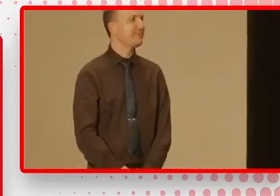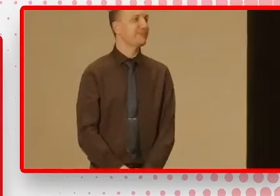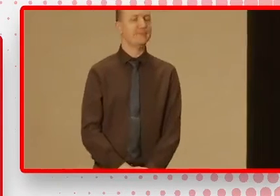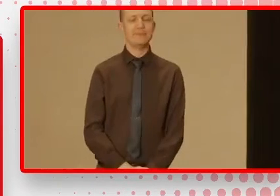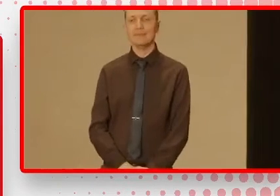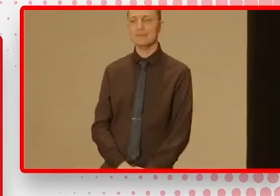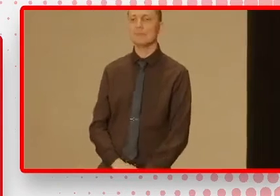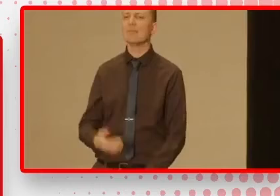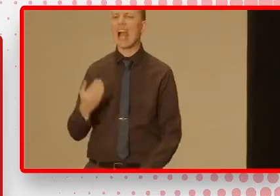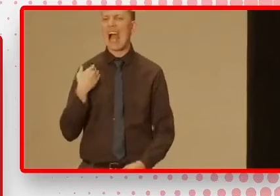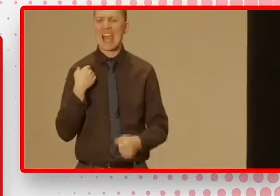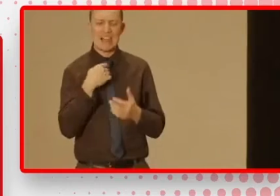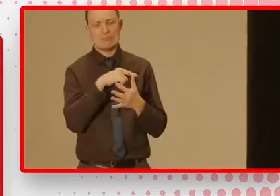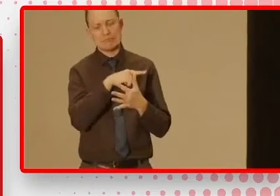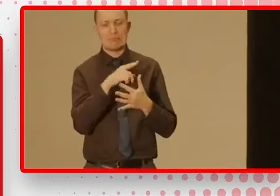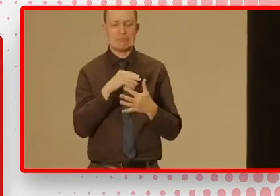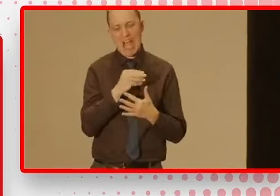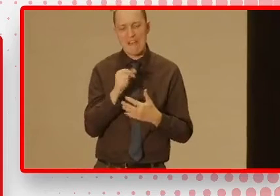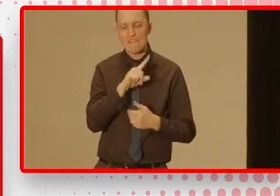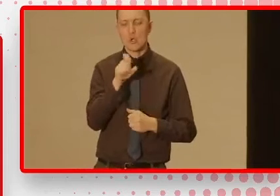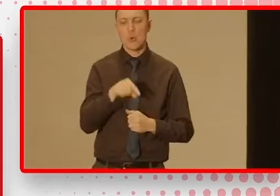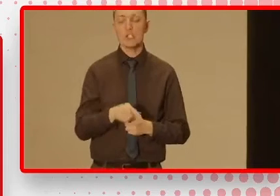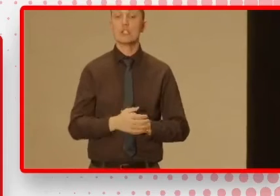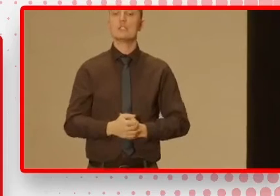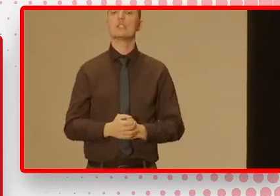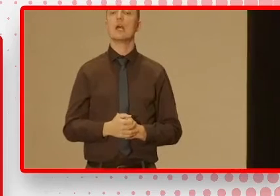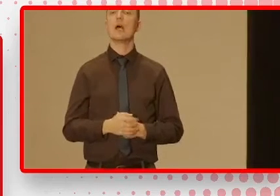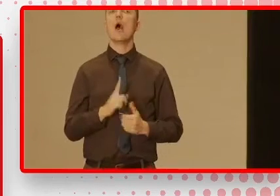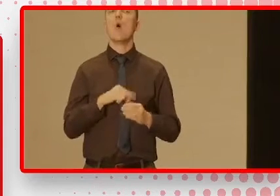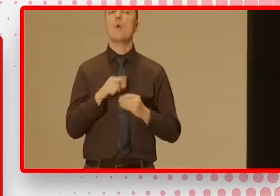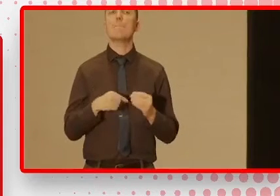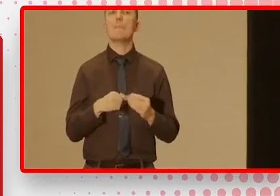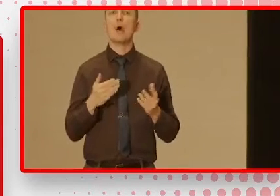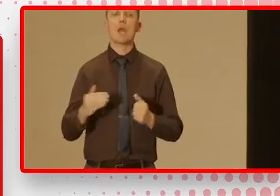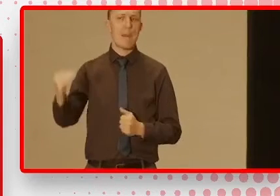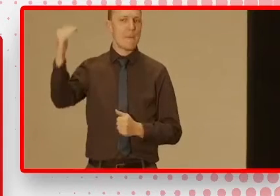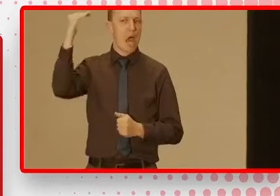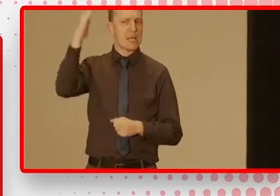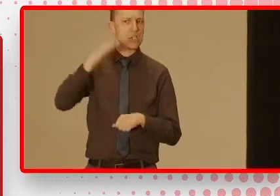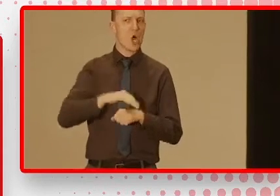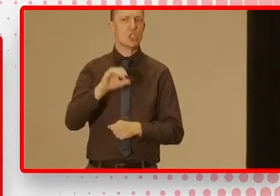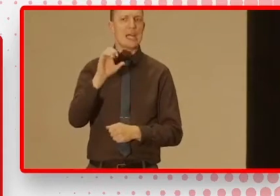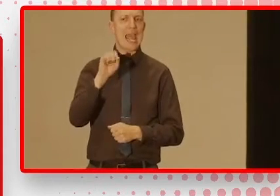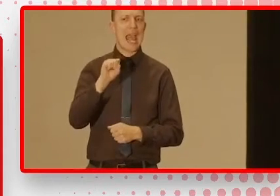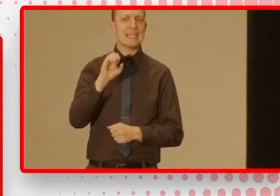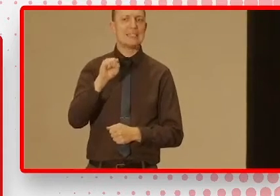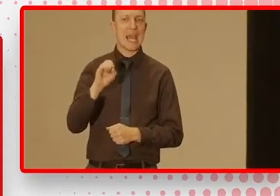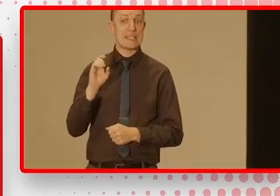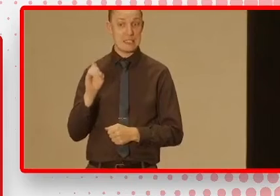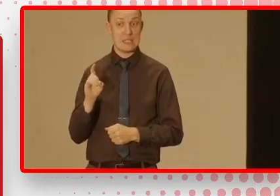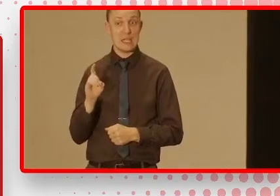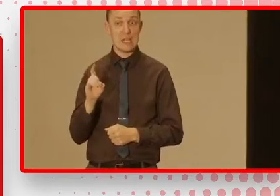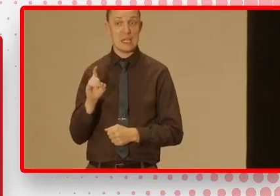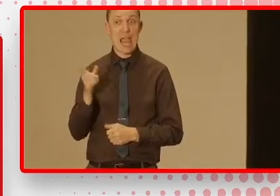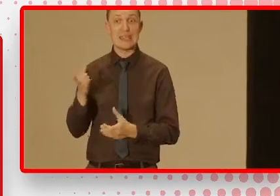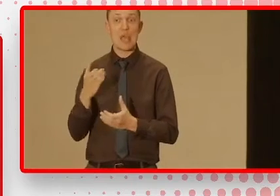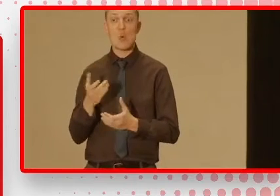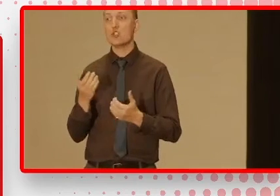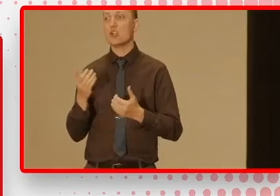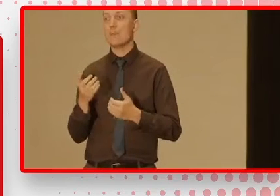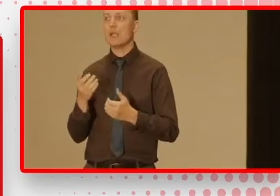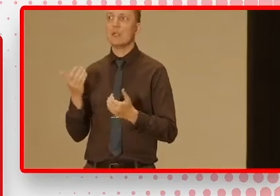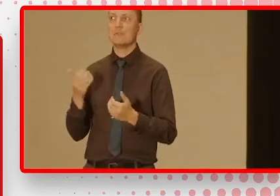I have a couple of different questions. Sure. What about an adult on SSD who would like to become